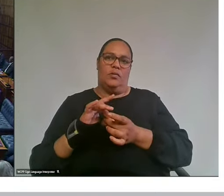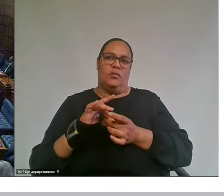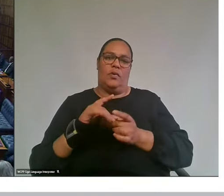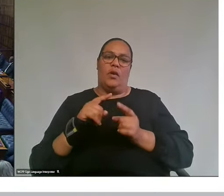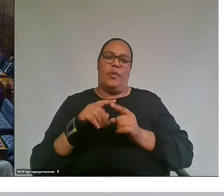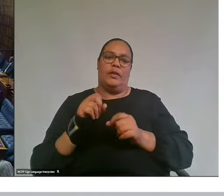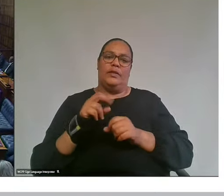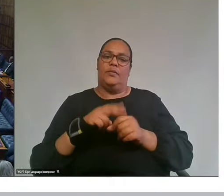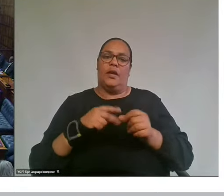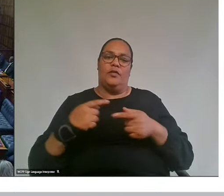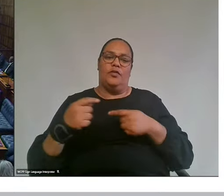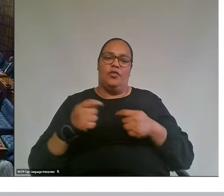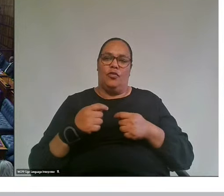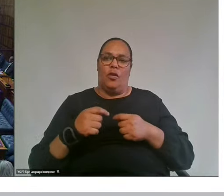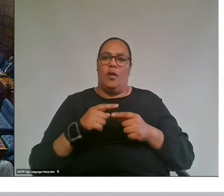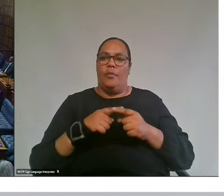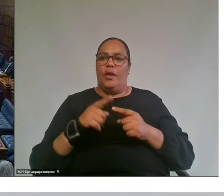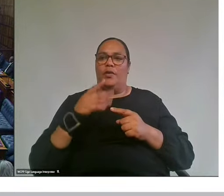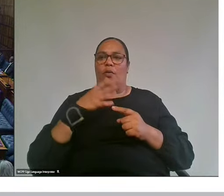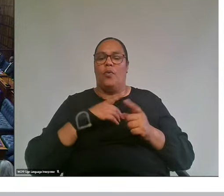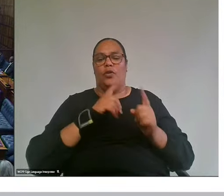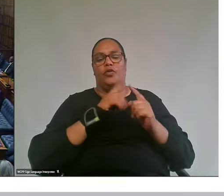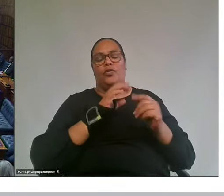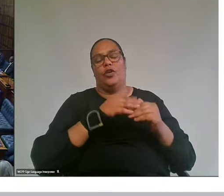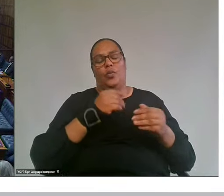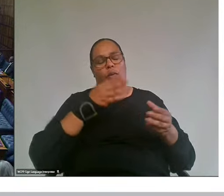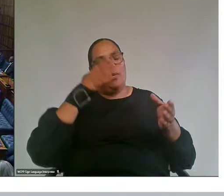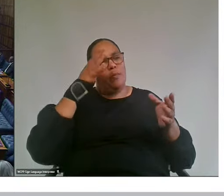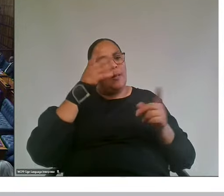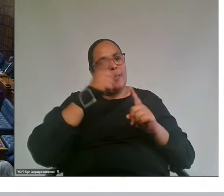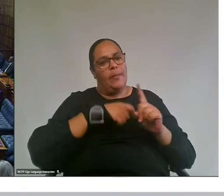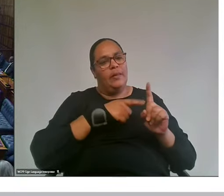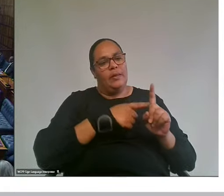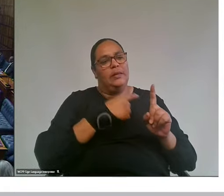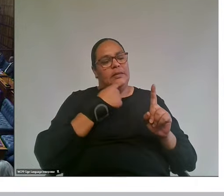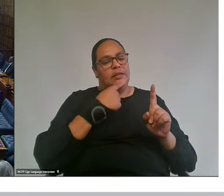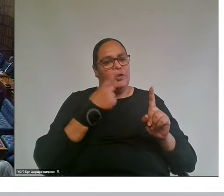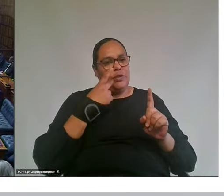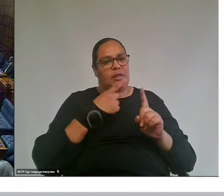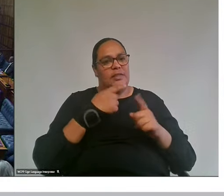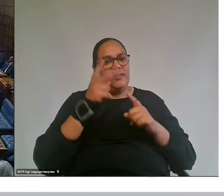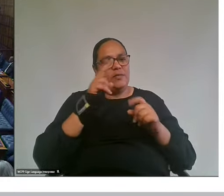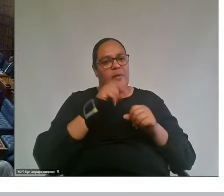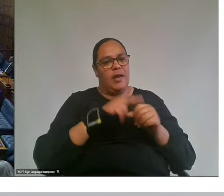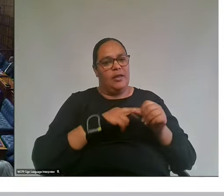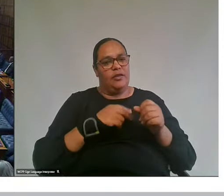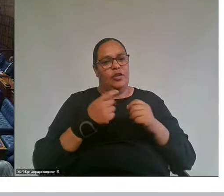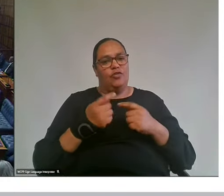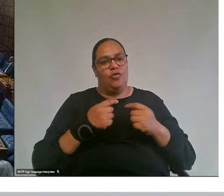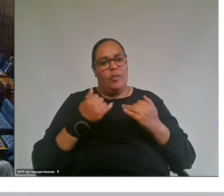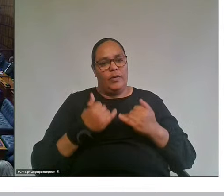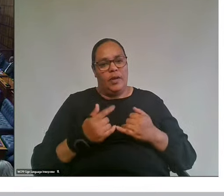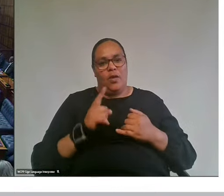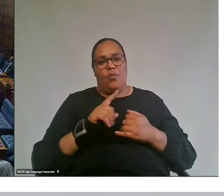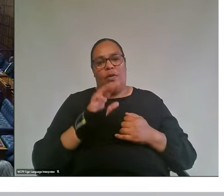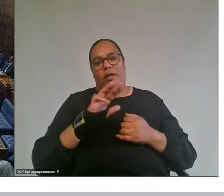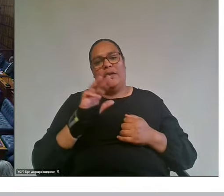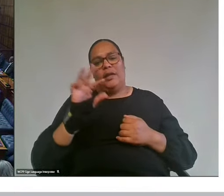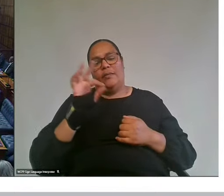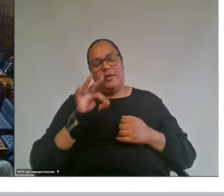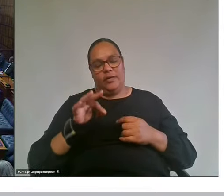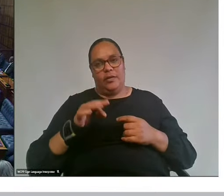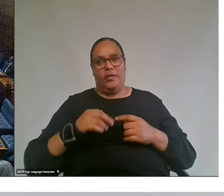spaza shops and again having a chat to to an expert and he was saying saying that look the sper shops is basically now 99%